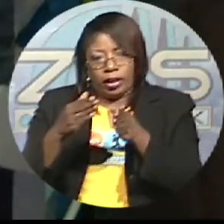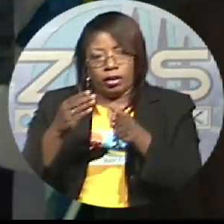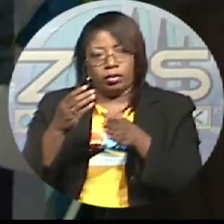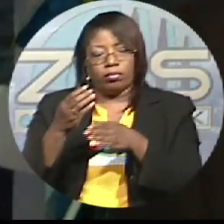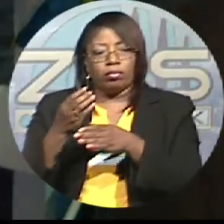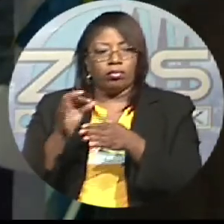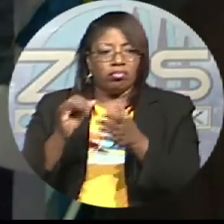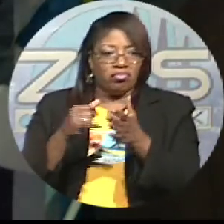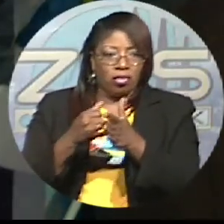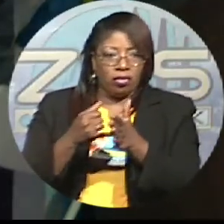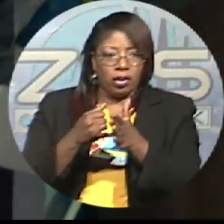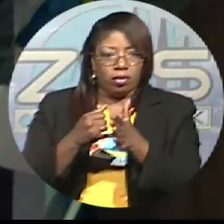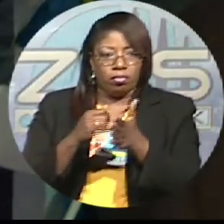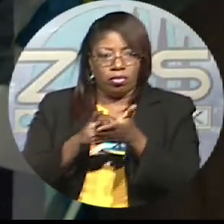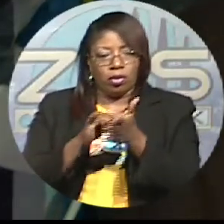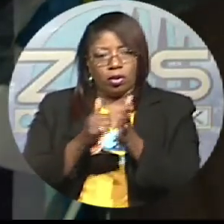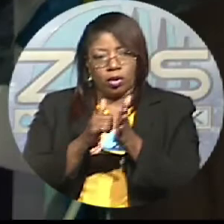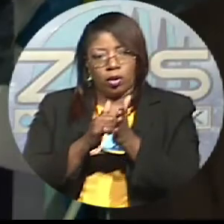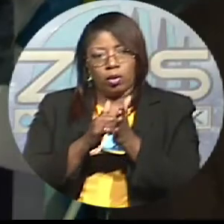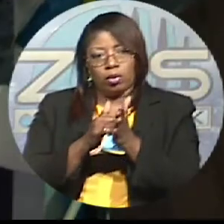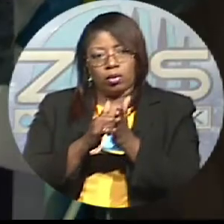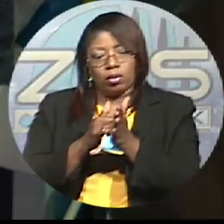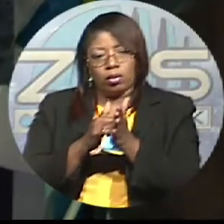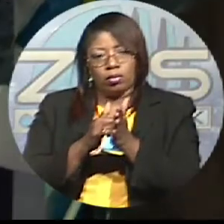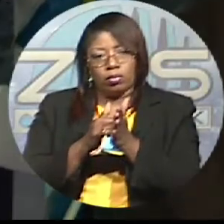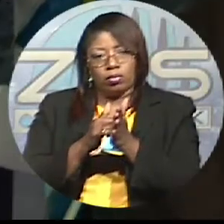it, but I think those glitches have now been